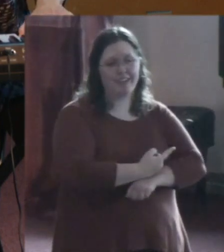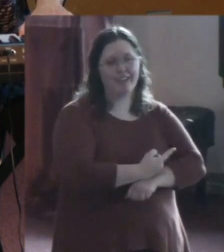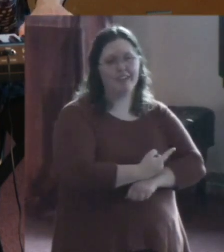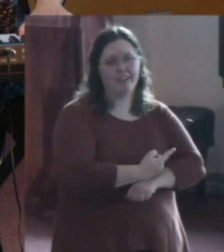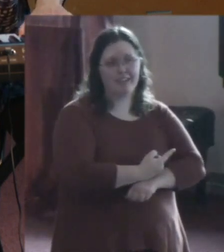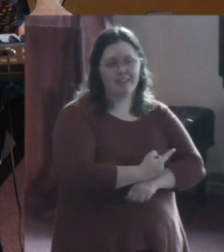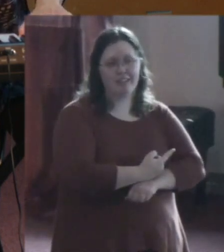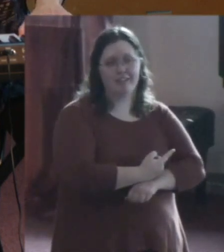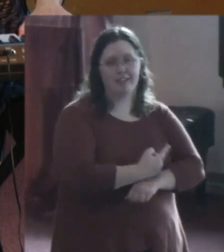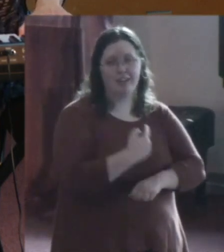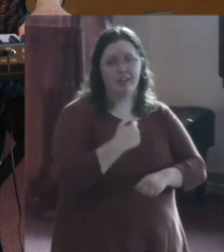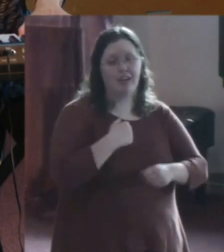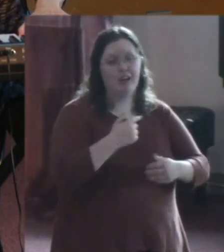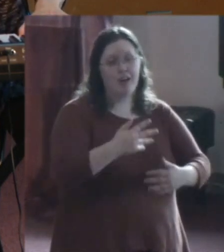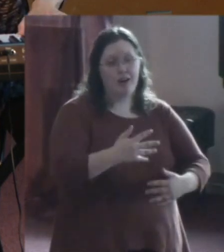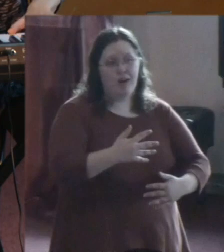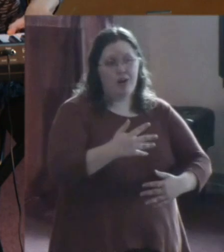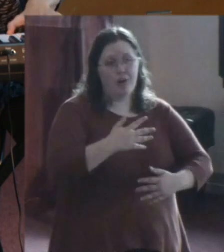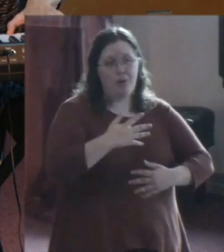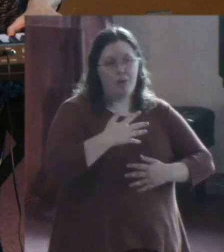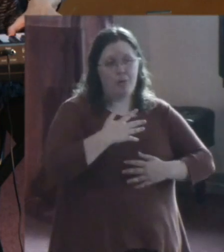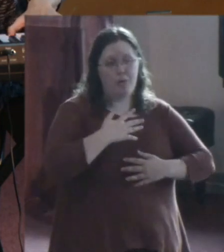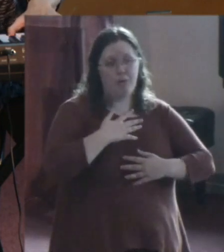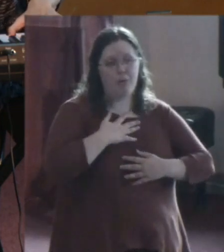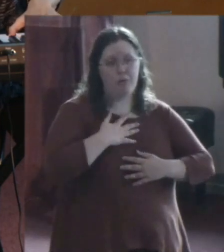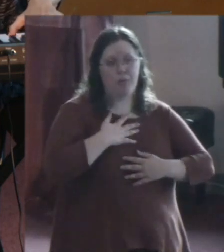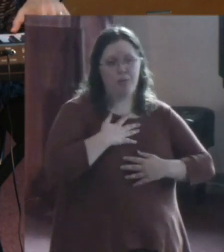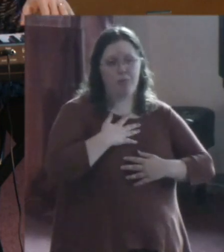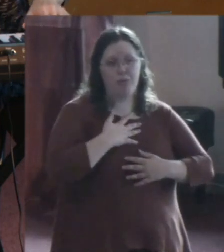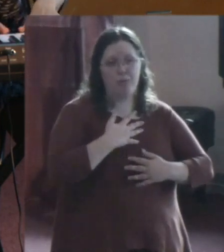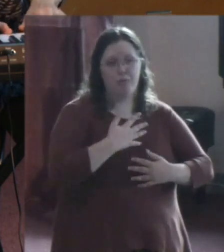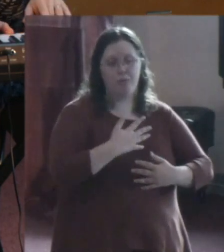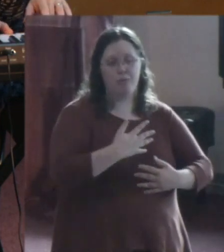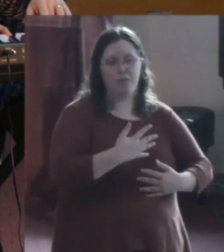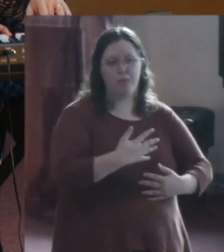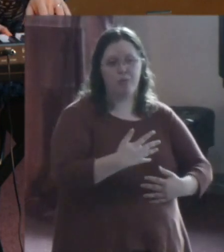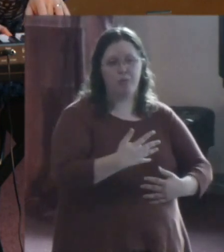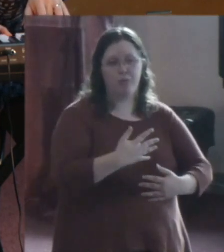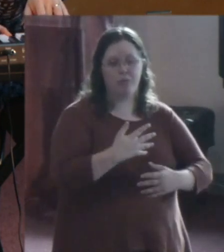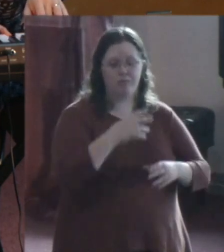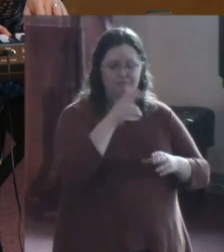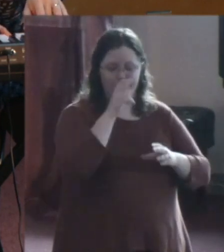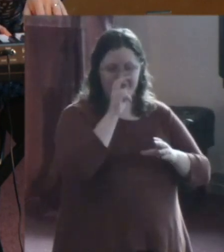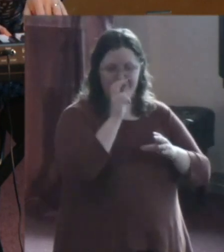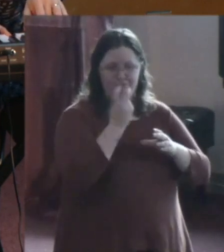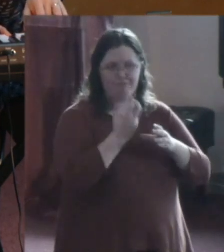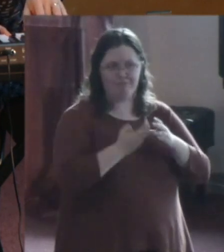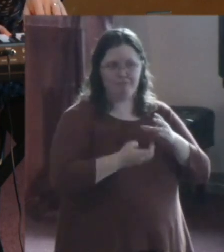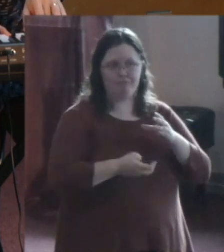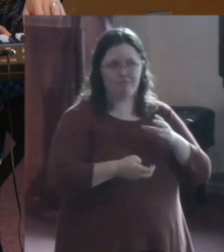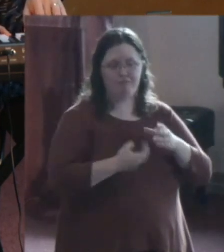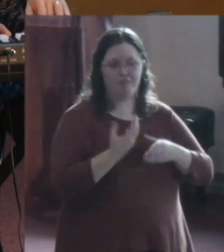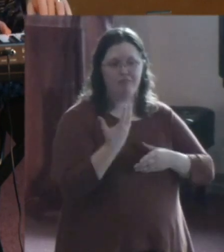I breathe deep and go within.